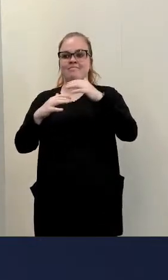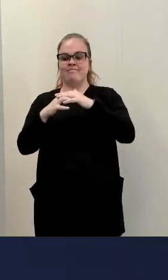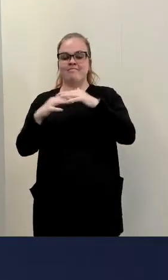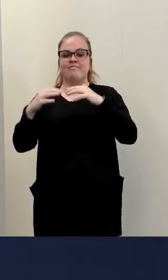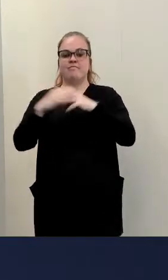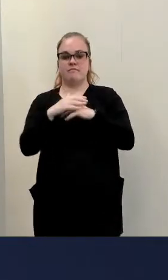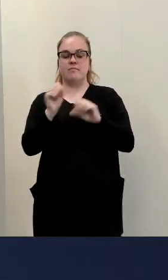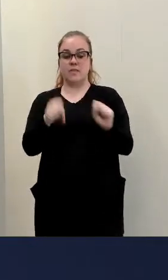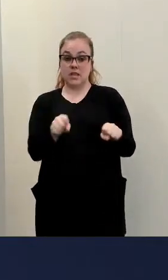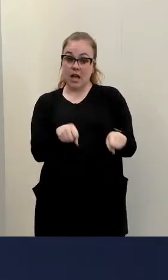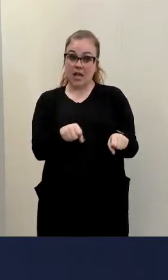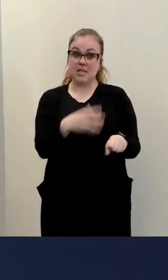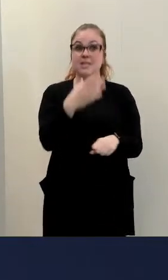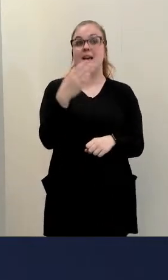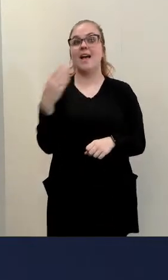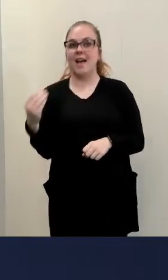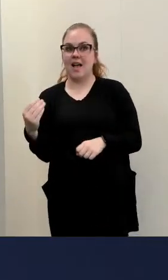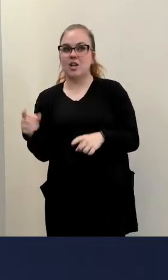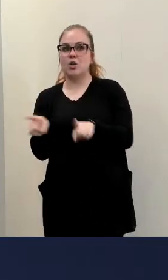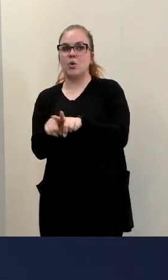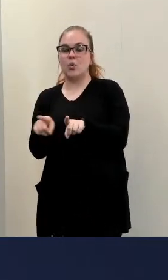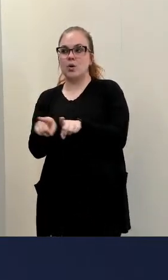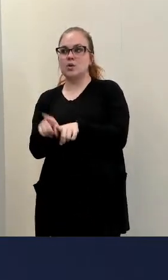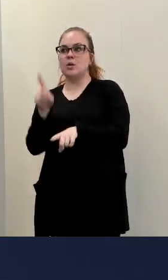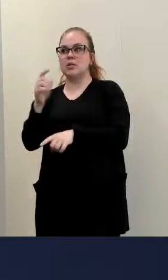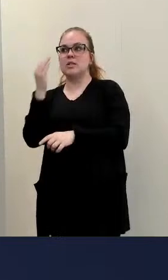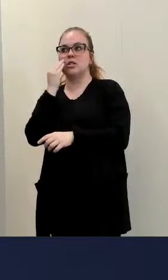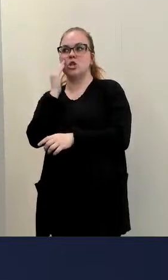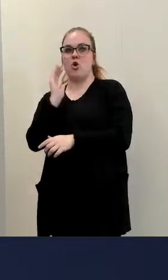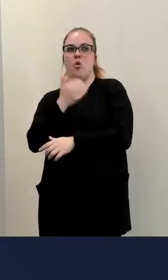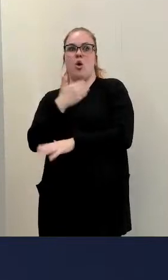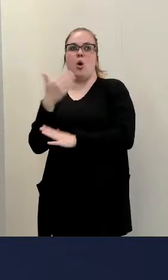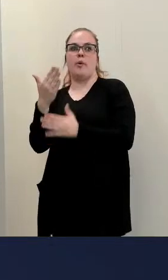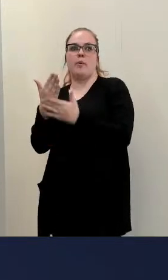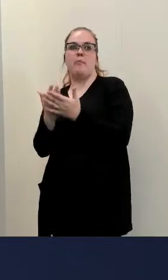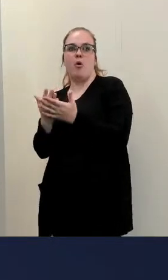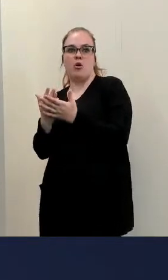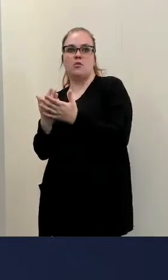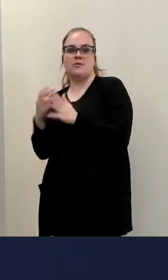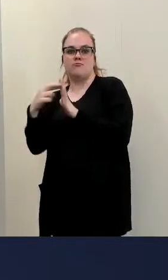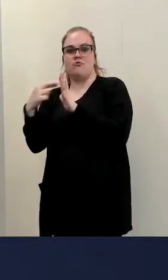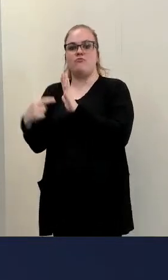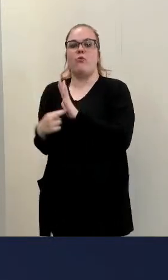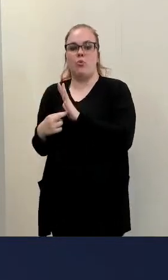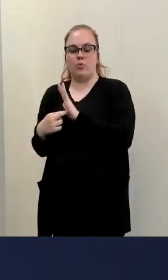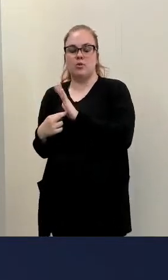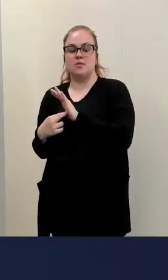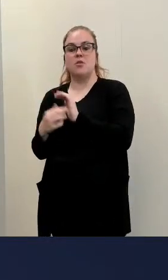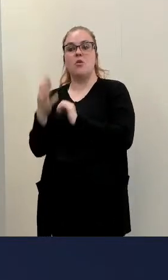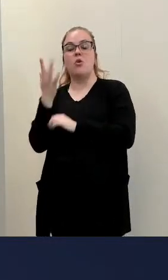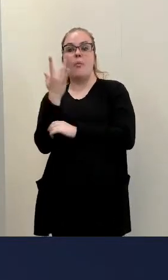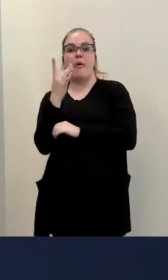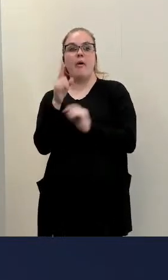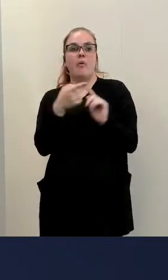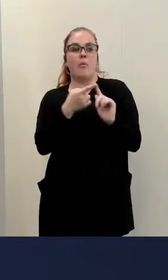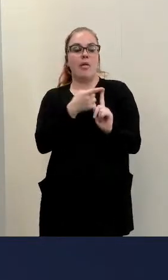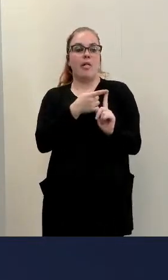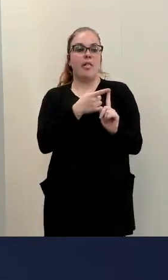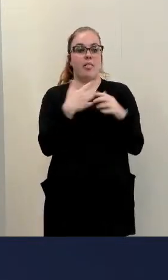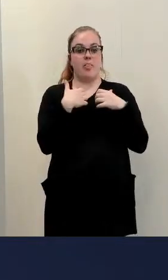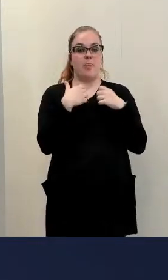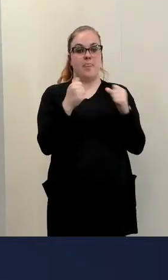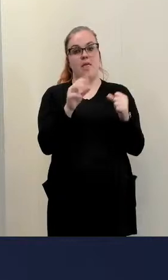yes, and we all need to be able to do our part in these other spaces so that when the